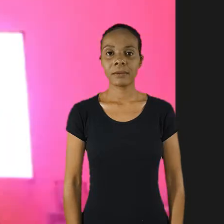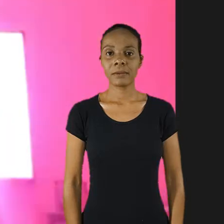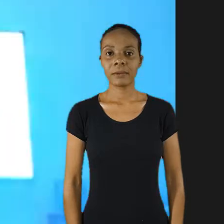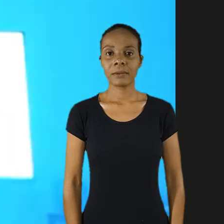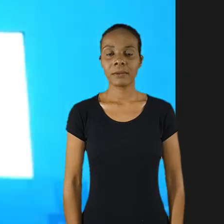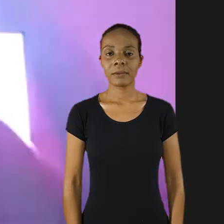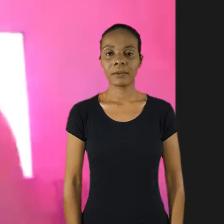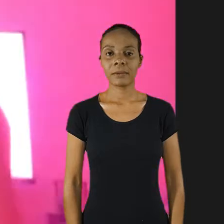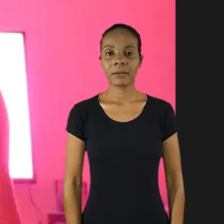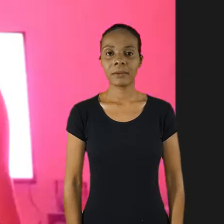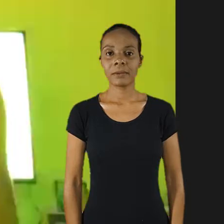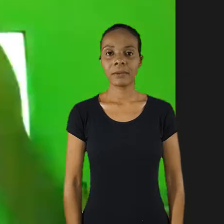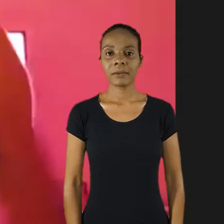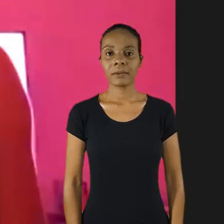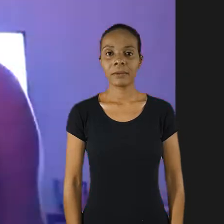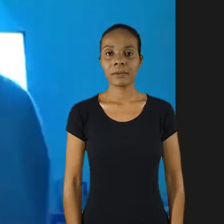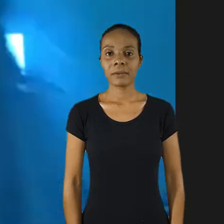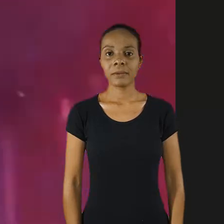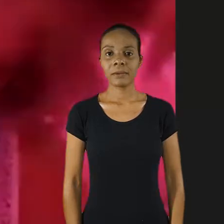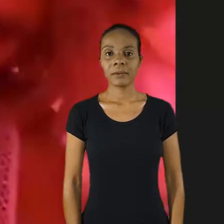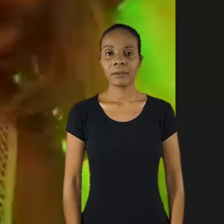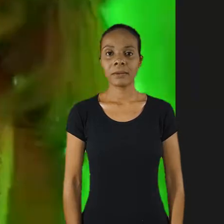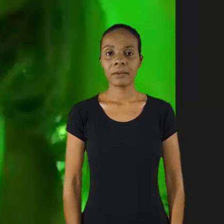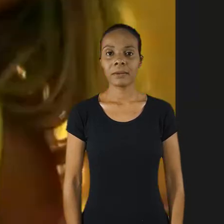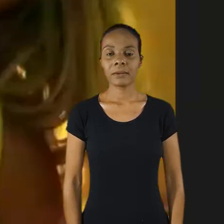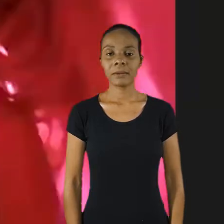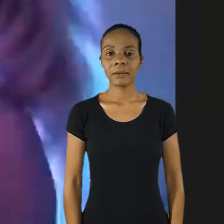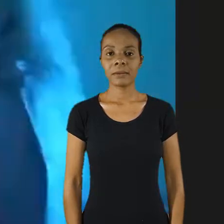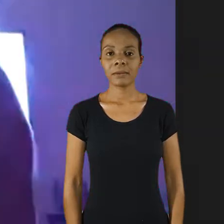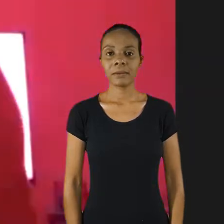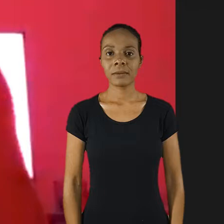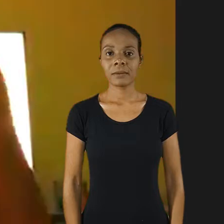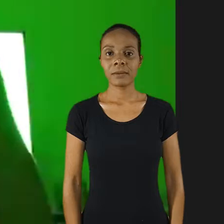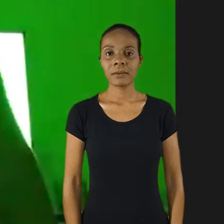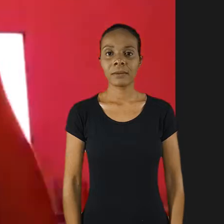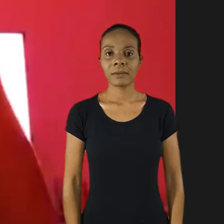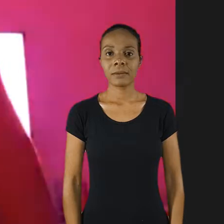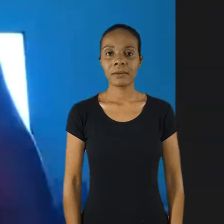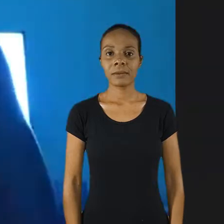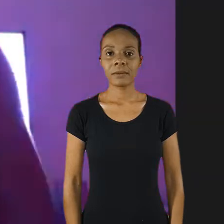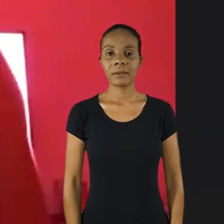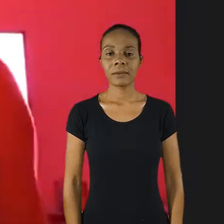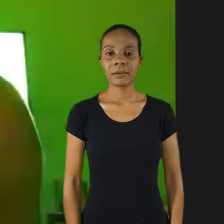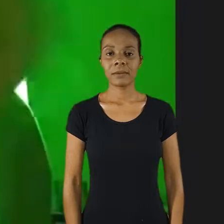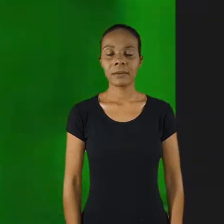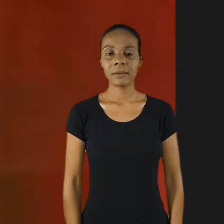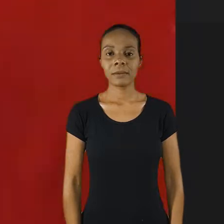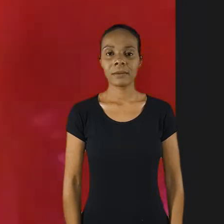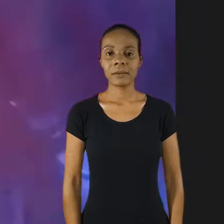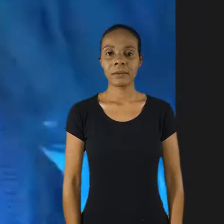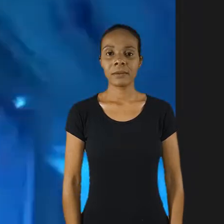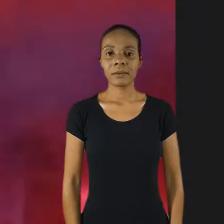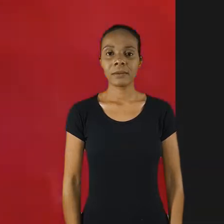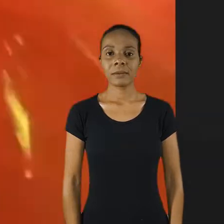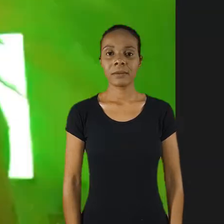'Cause we got them candles hanging from the ceiling, oh. We use our bodies to make our own videos. Put on